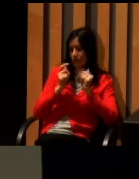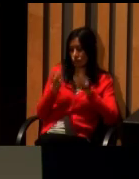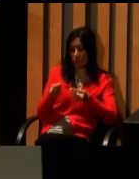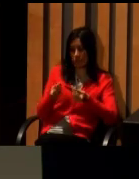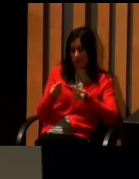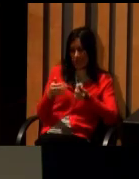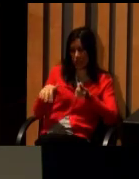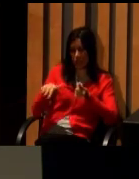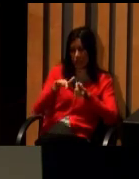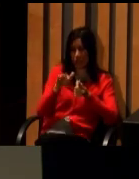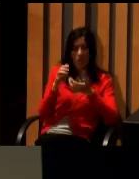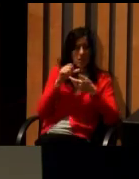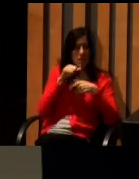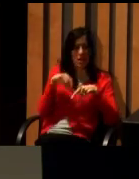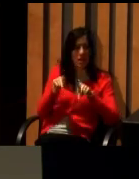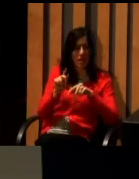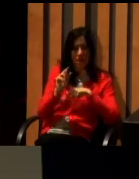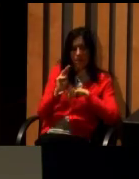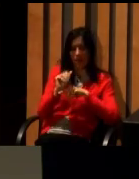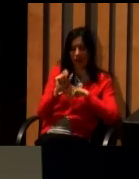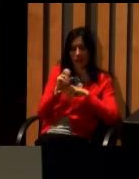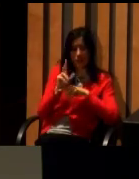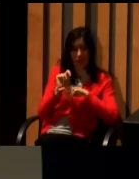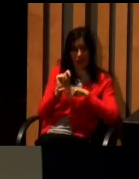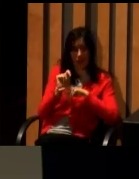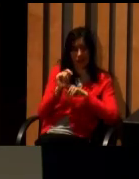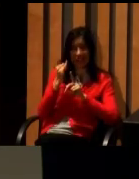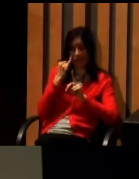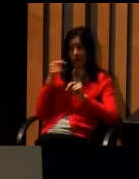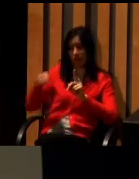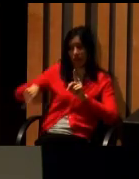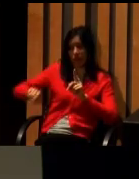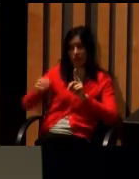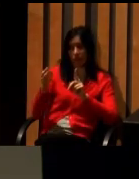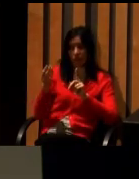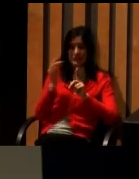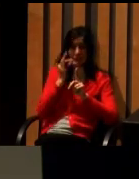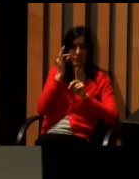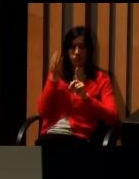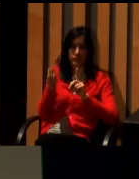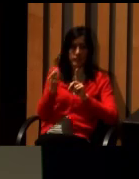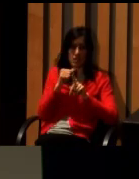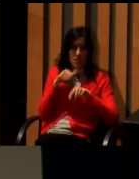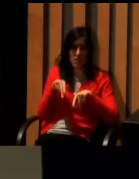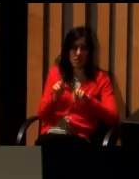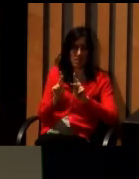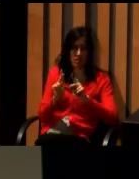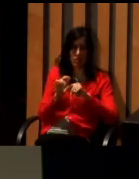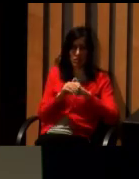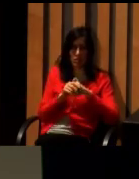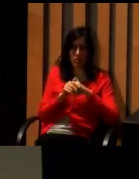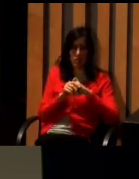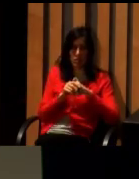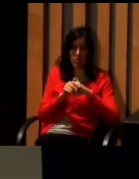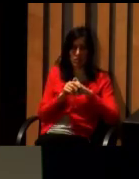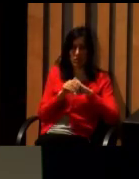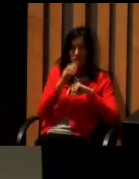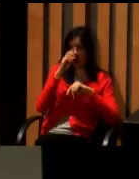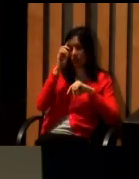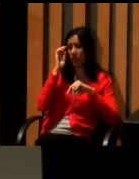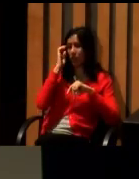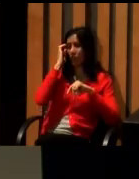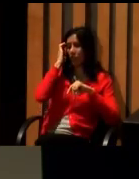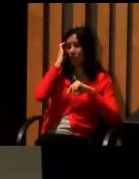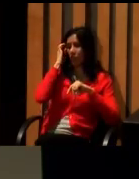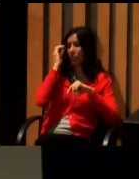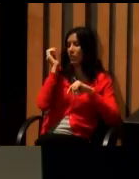mascots that were not authorized by reservation-based communities or tribes. But they had Native kids posted at every